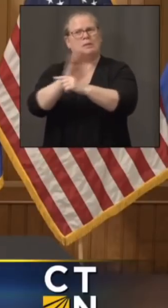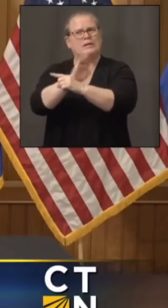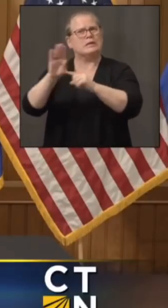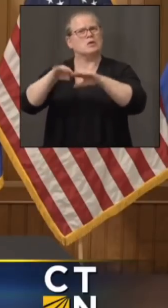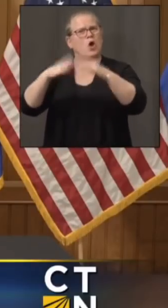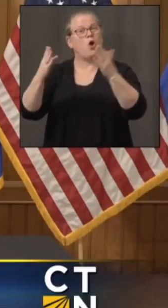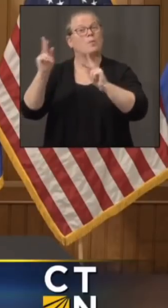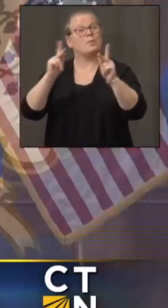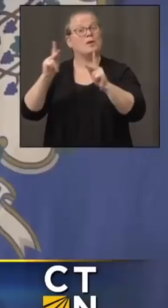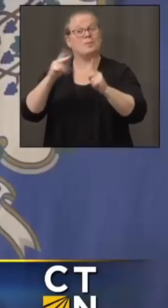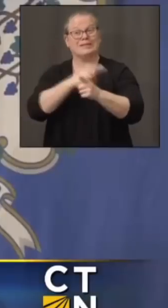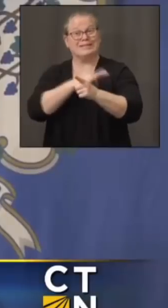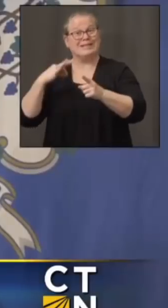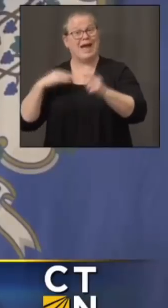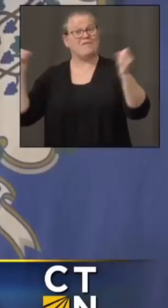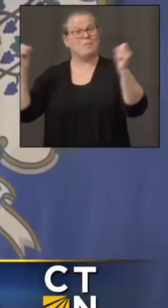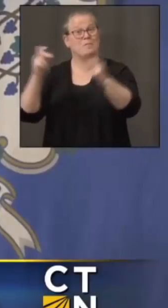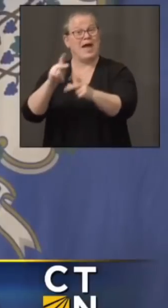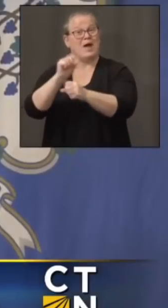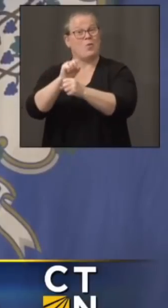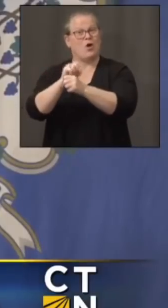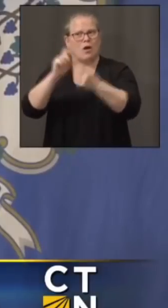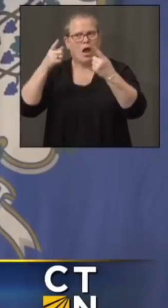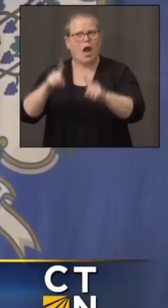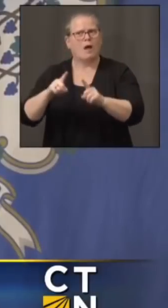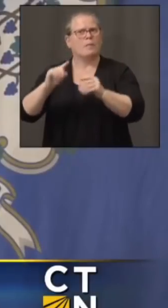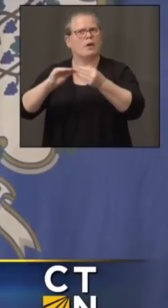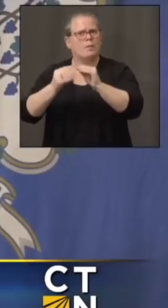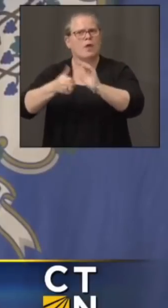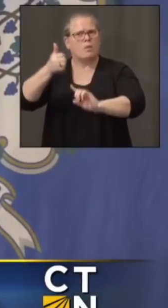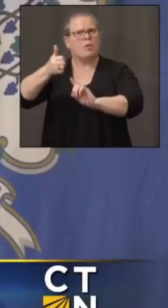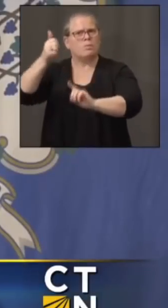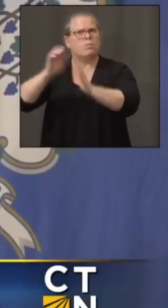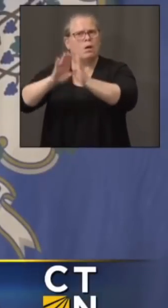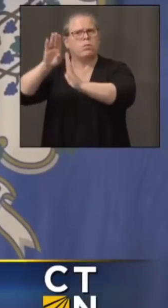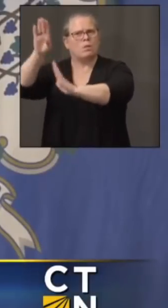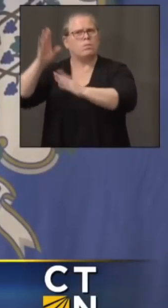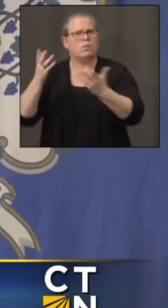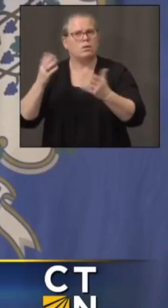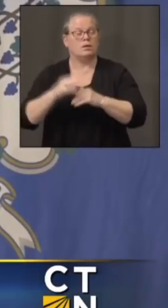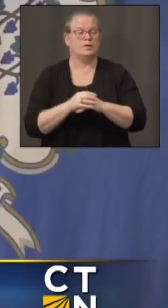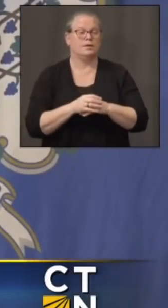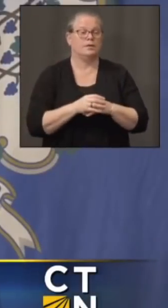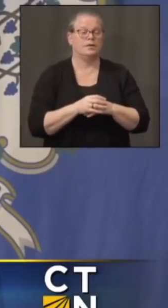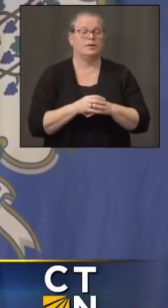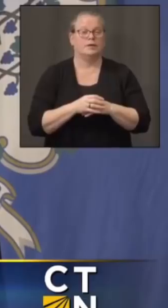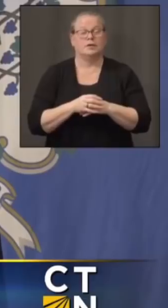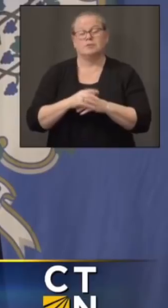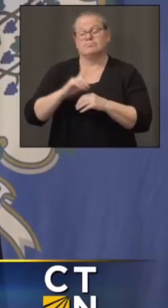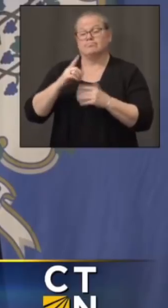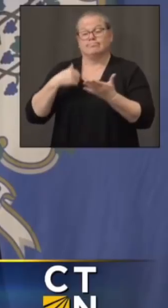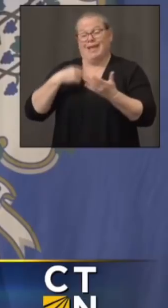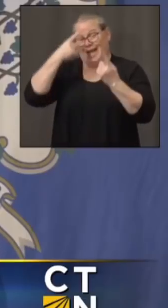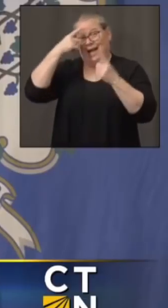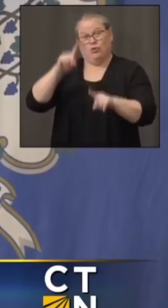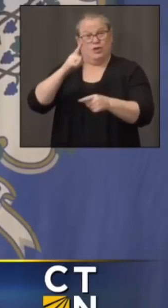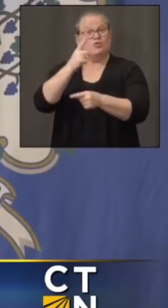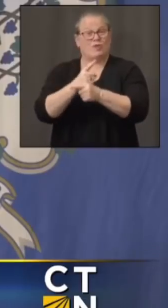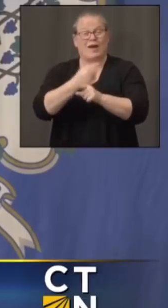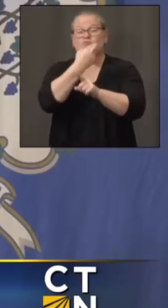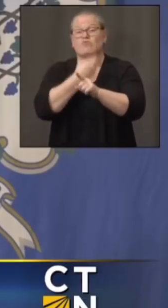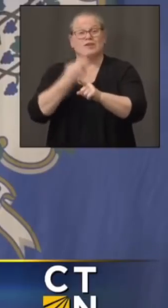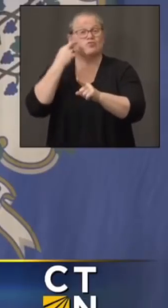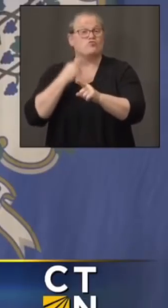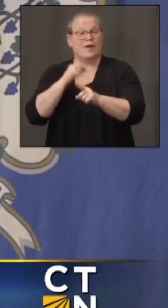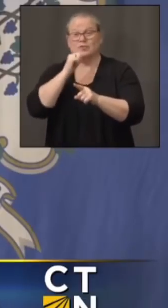are higher than workspaces. You're absolutely right. Restaurants, of course, you're not wearing the mask. As you know, we've ratcheted that back